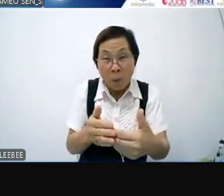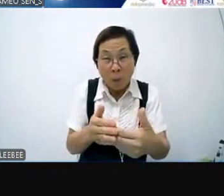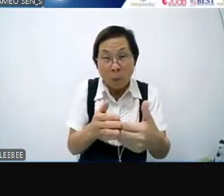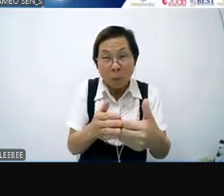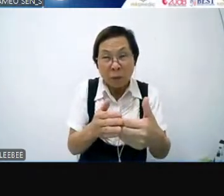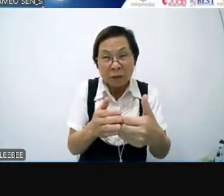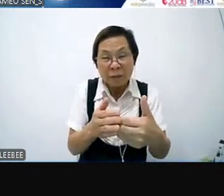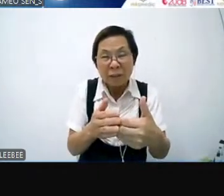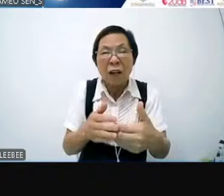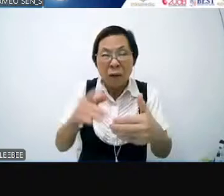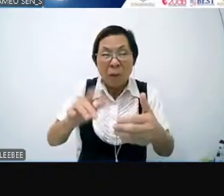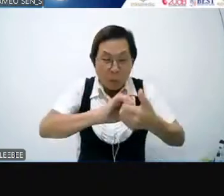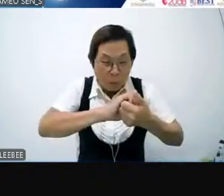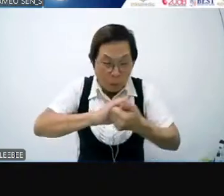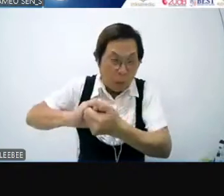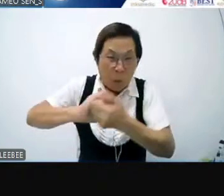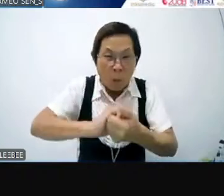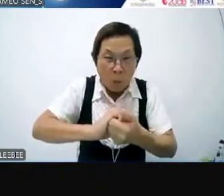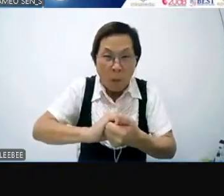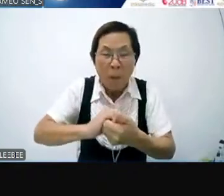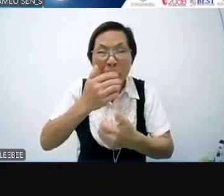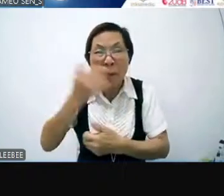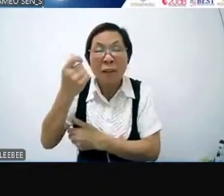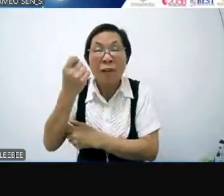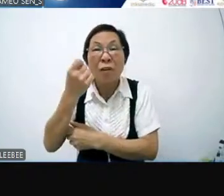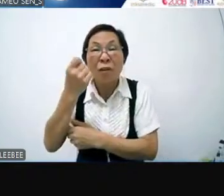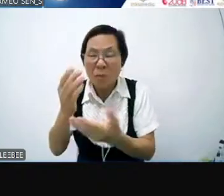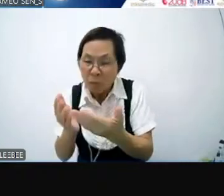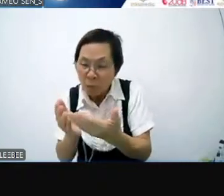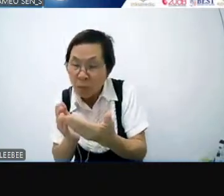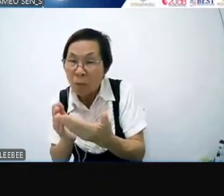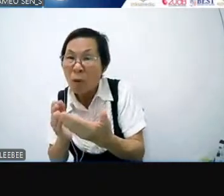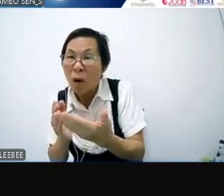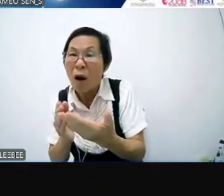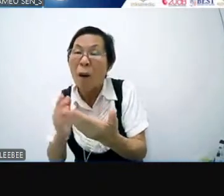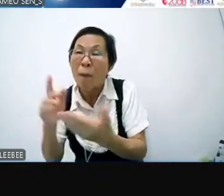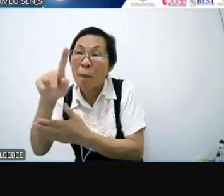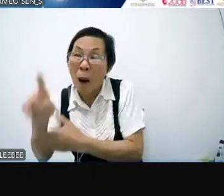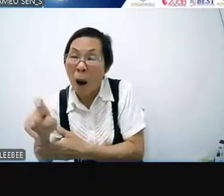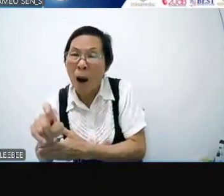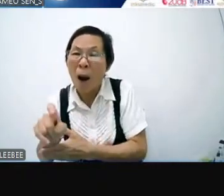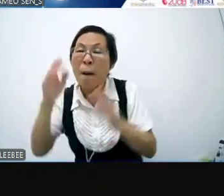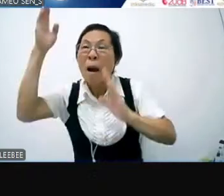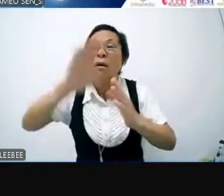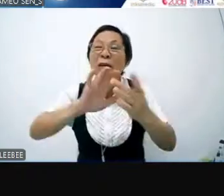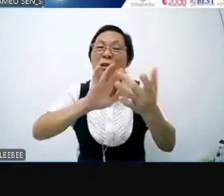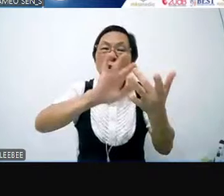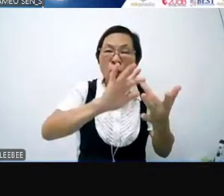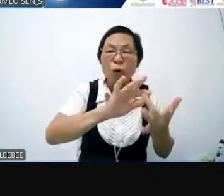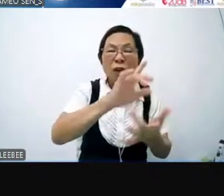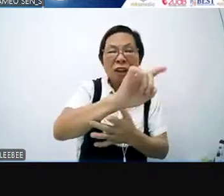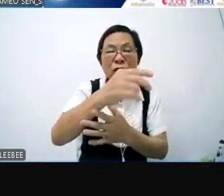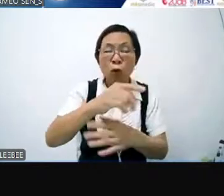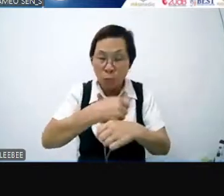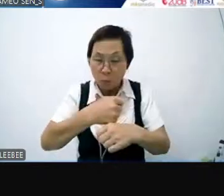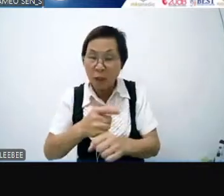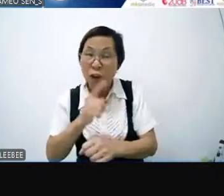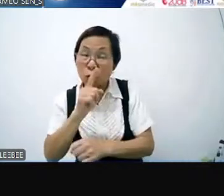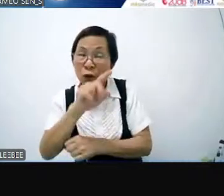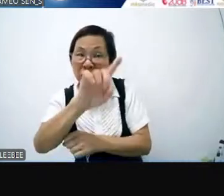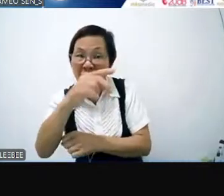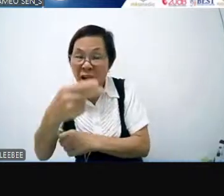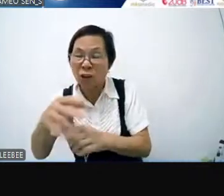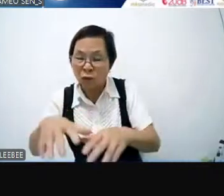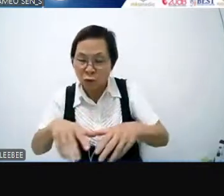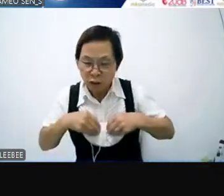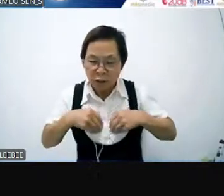better references, and resources tailored to the Malaysian context to ensure DHA students receive consistent and